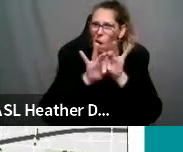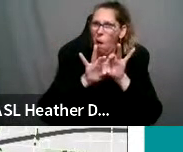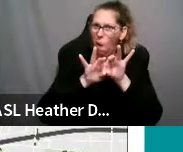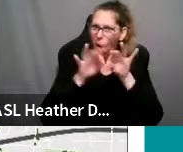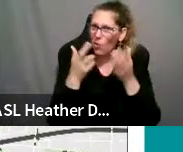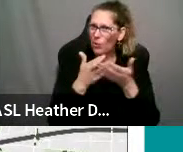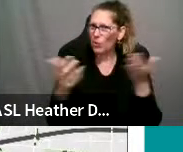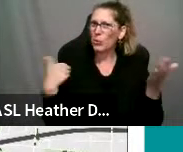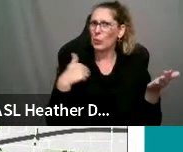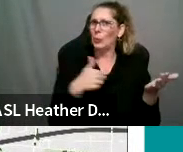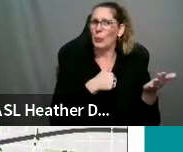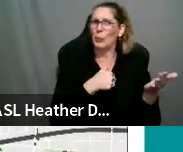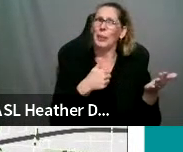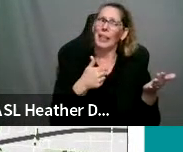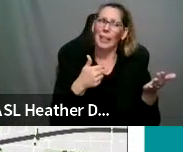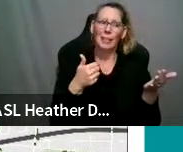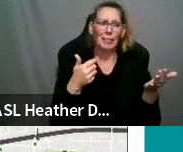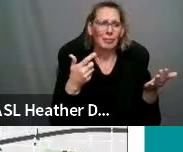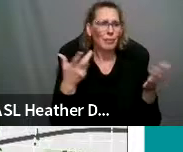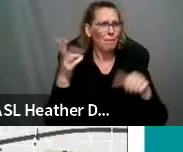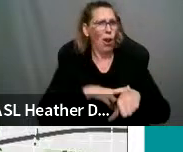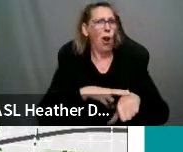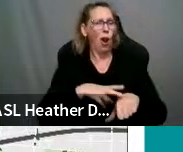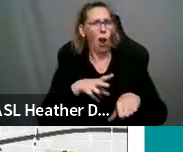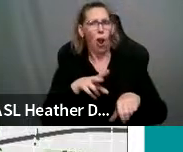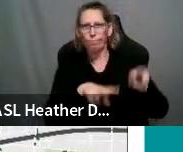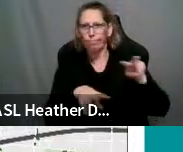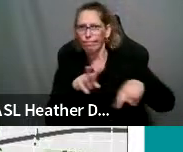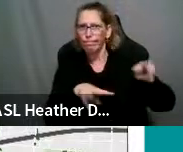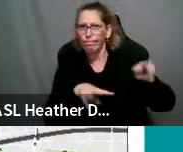that we, of course, look at